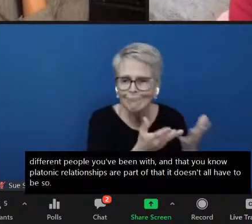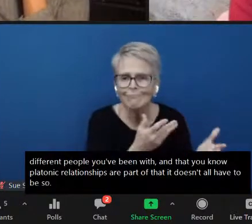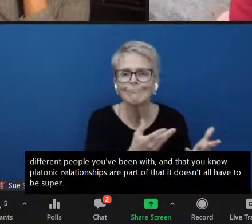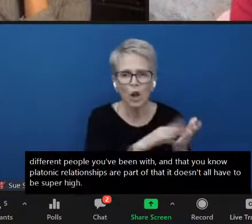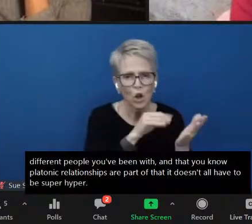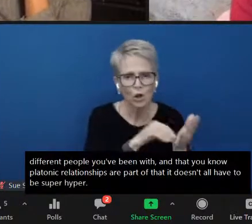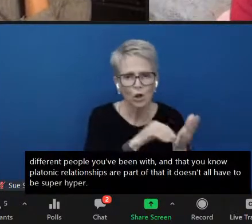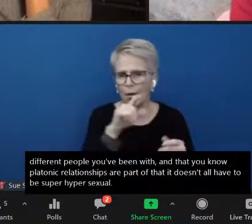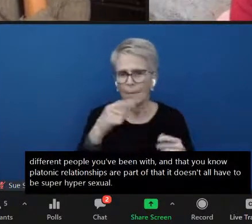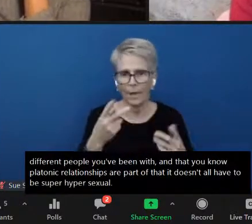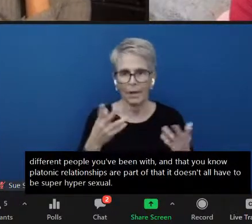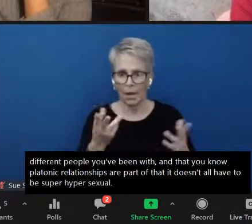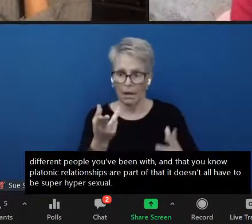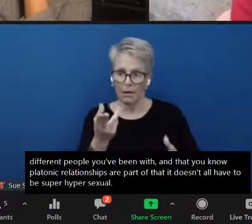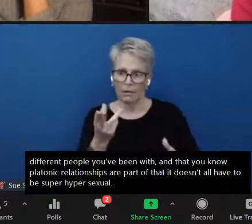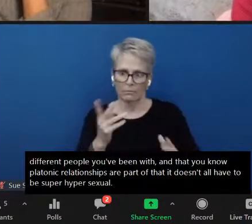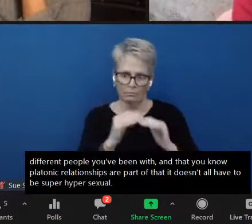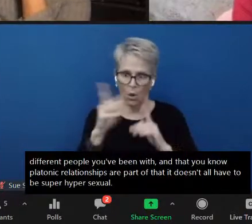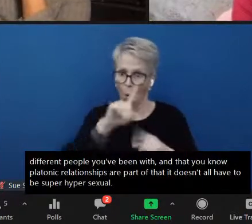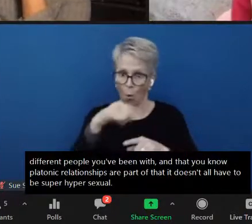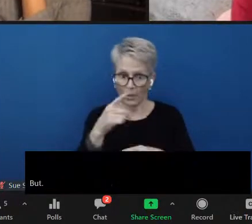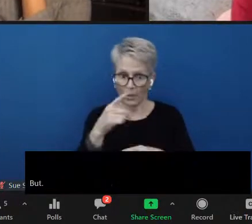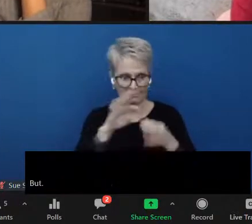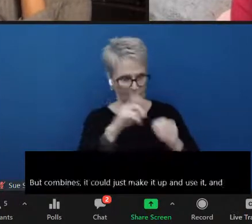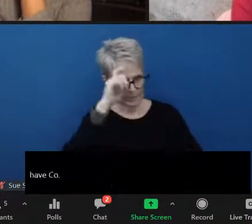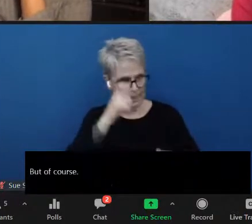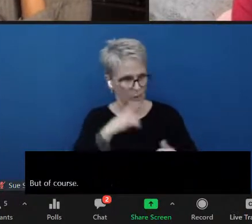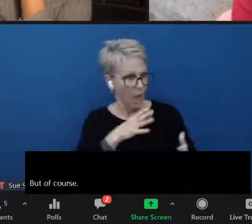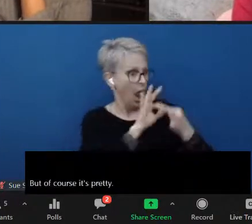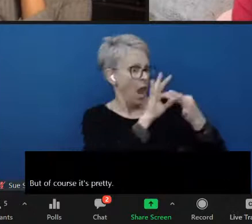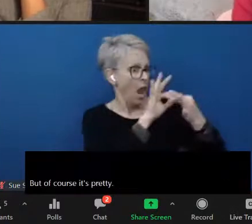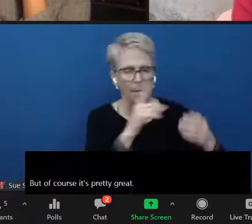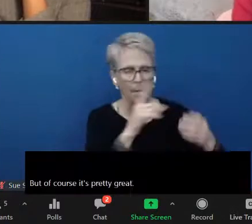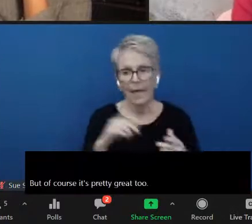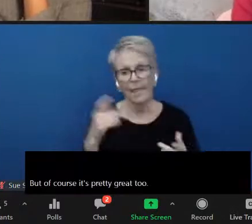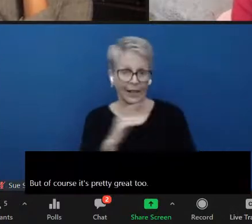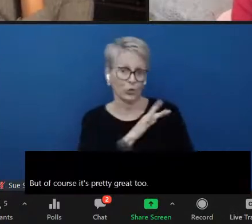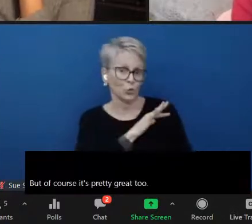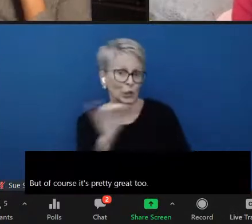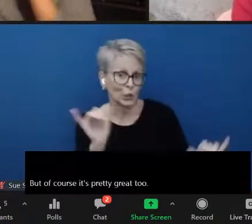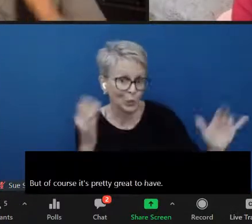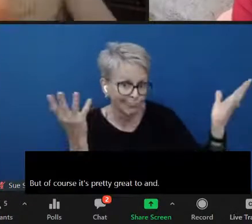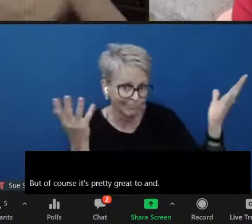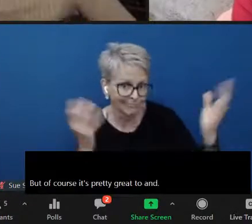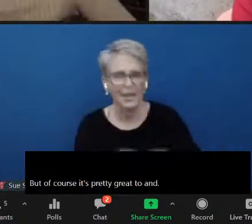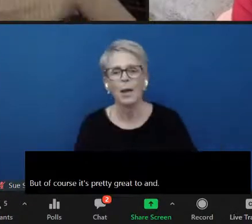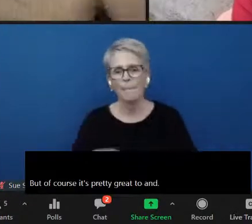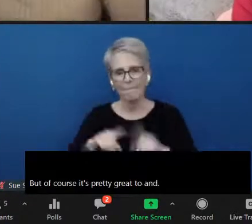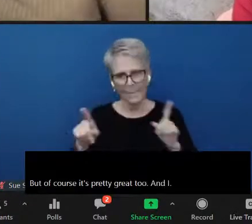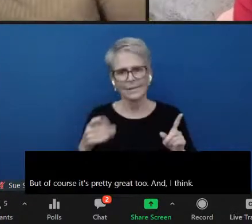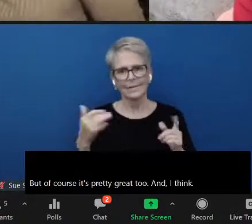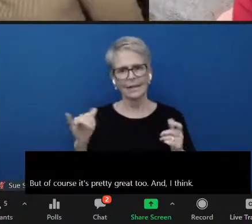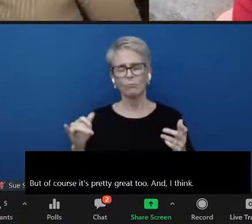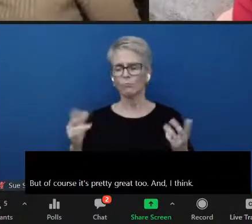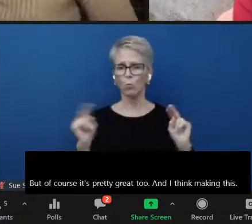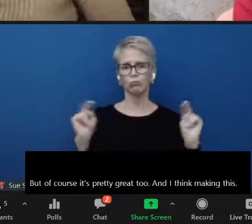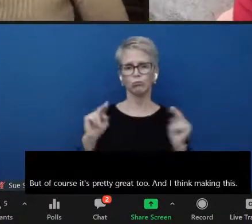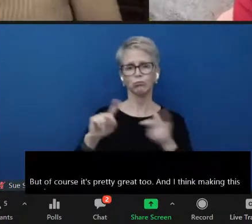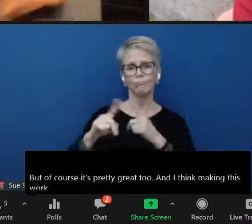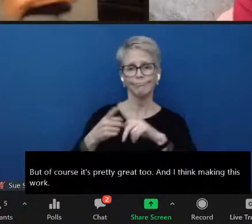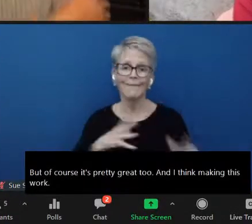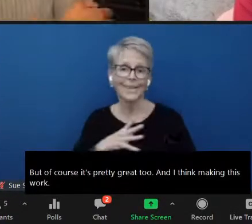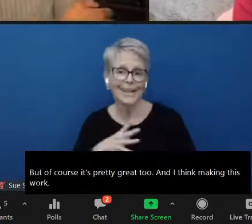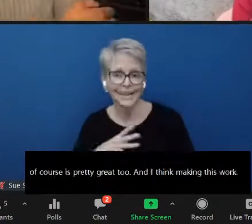super hypersexual, but that of course is pretty great too. And I think making this